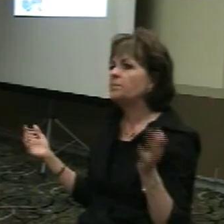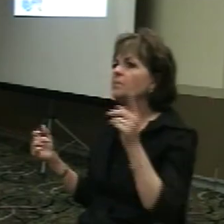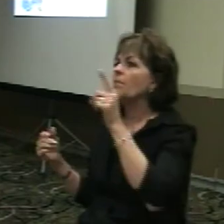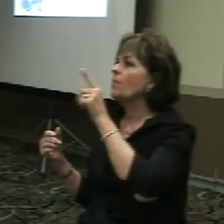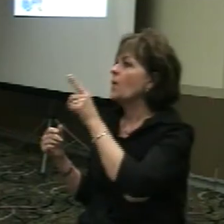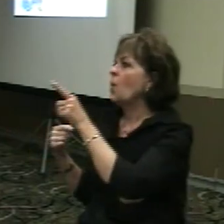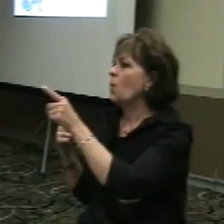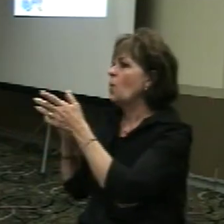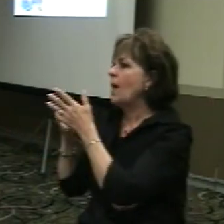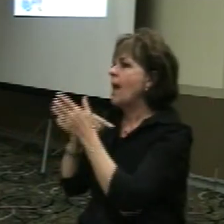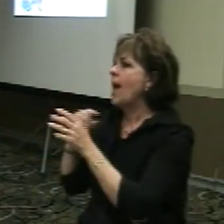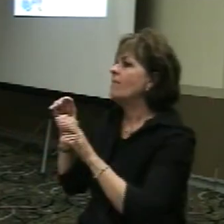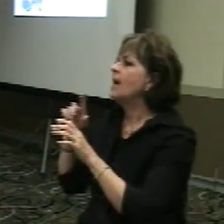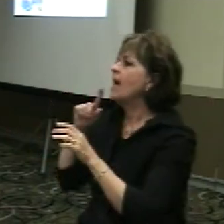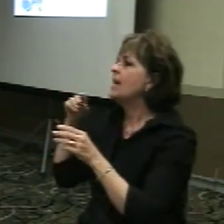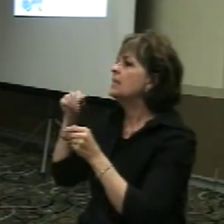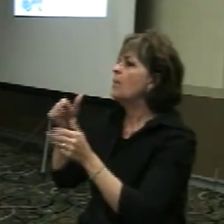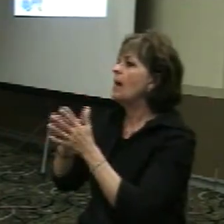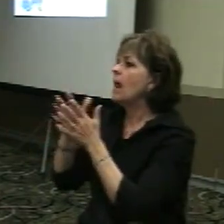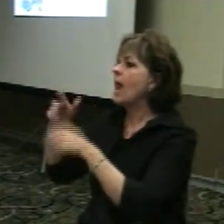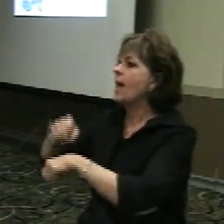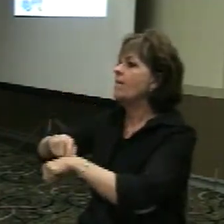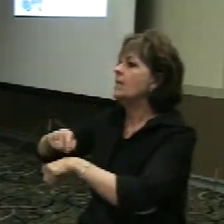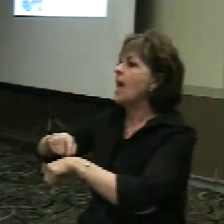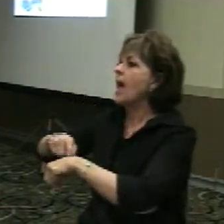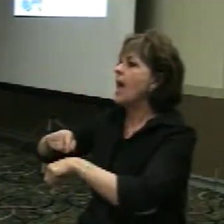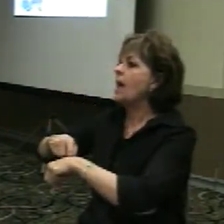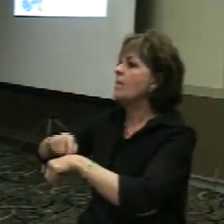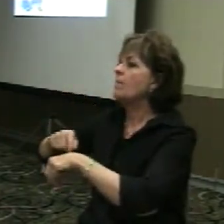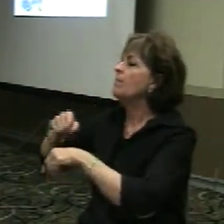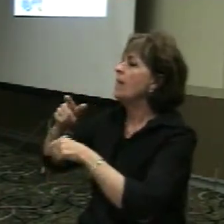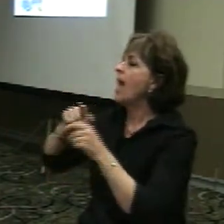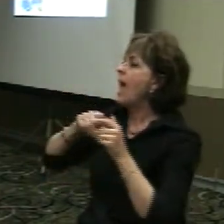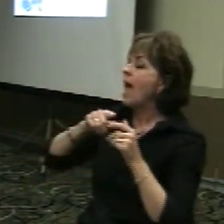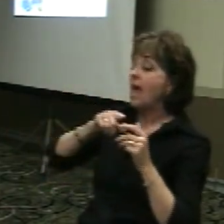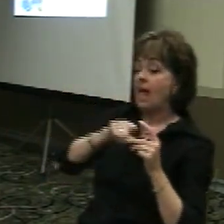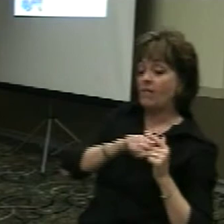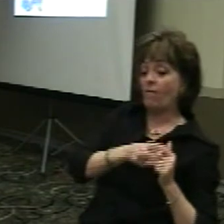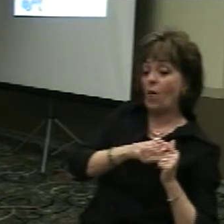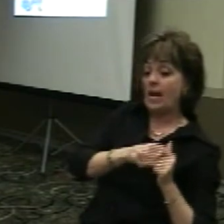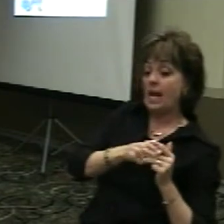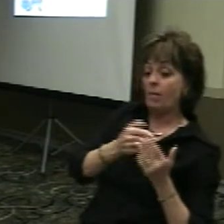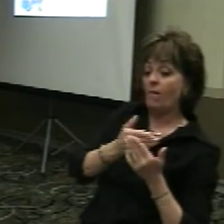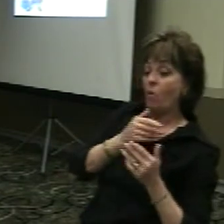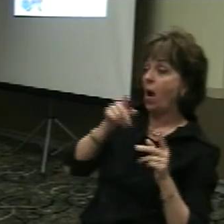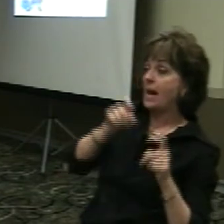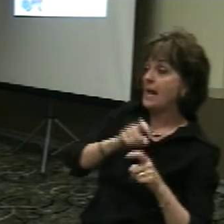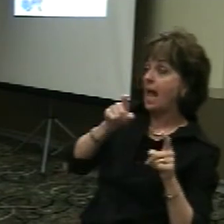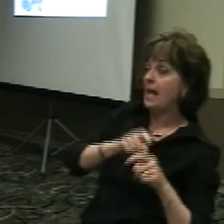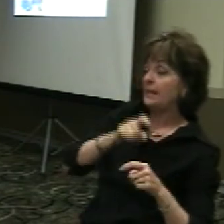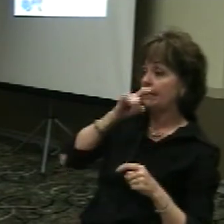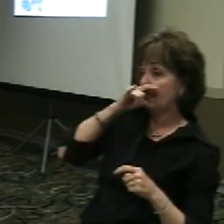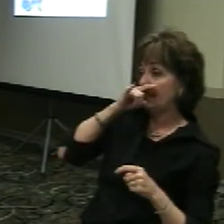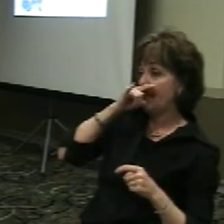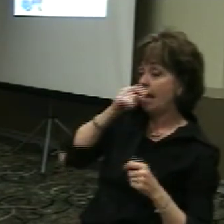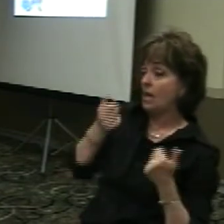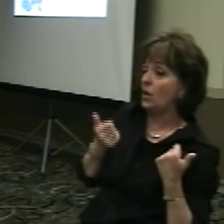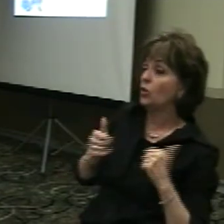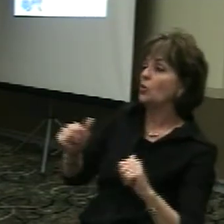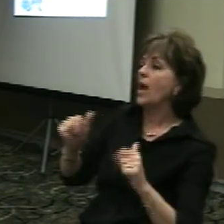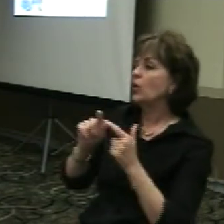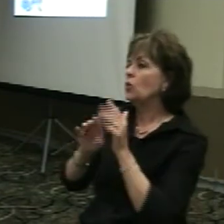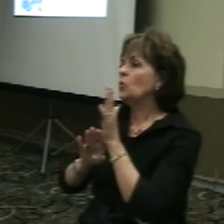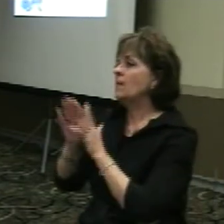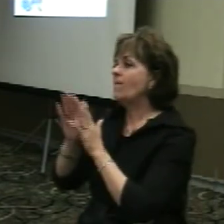What I've done is spend a lot of time at the front end before I test a kid, trying